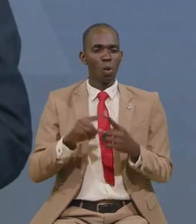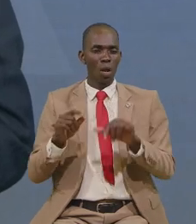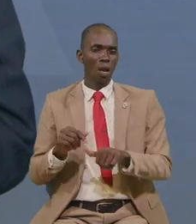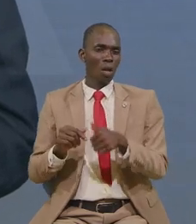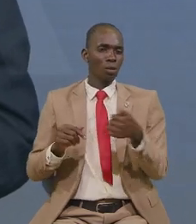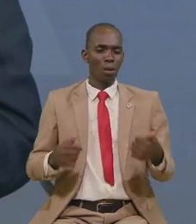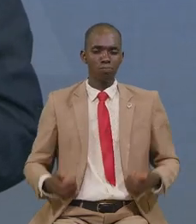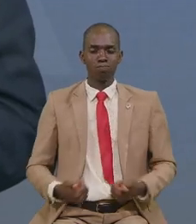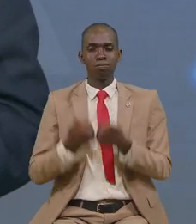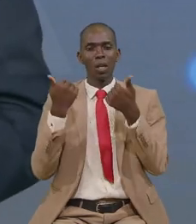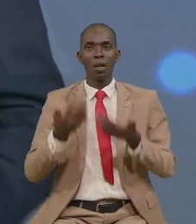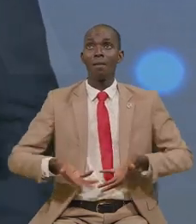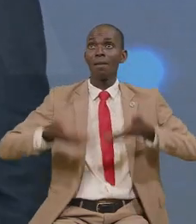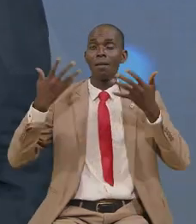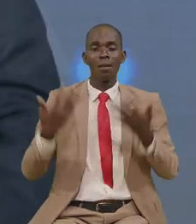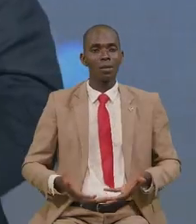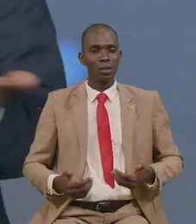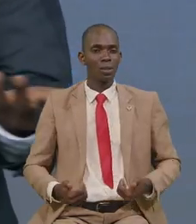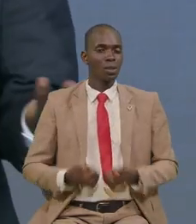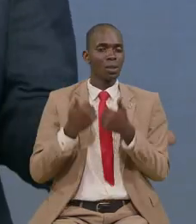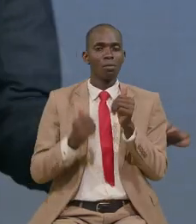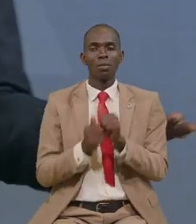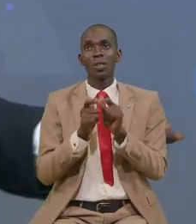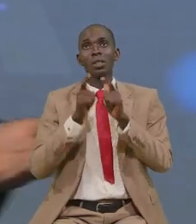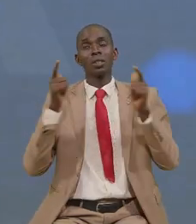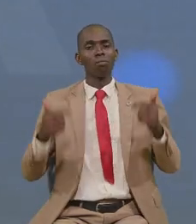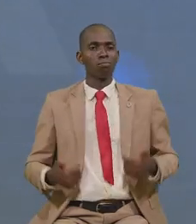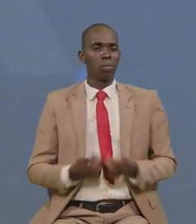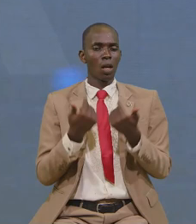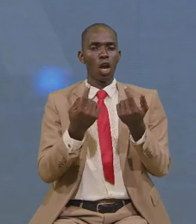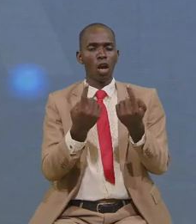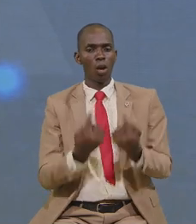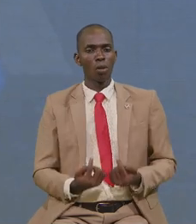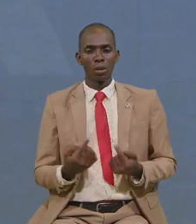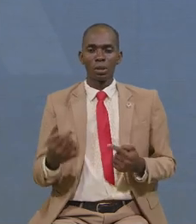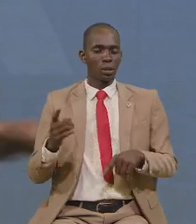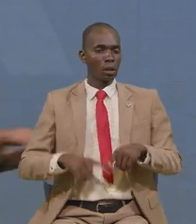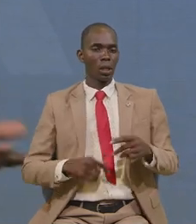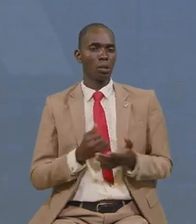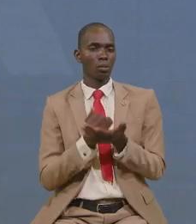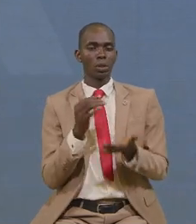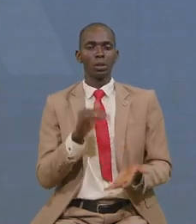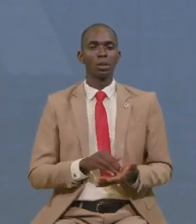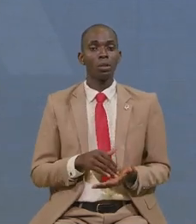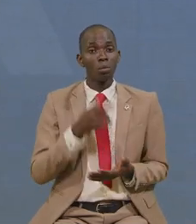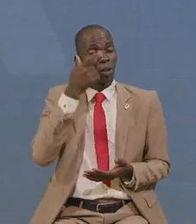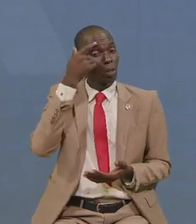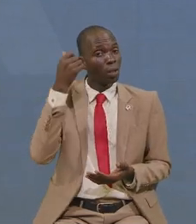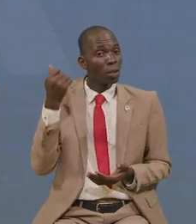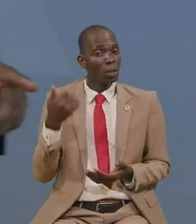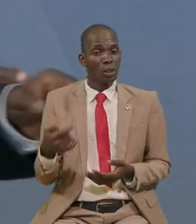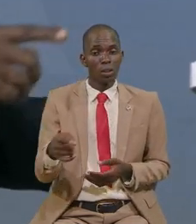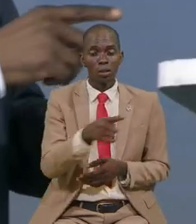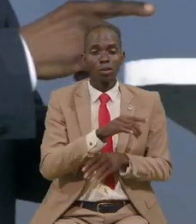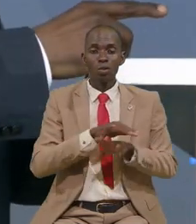challenge, heavier challenge, greater challenge comes, they cannot help, because they do not